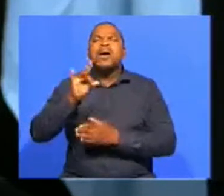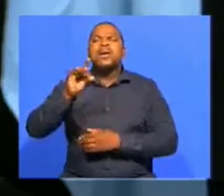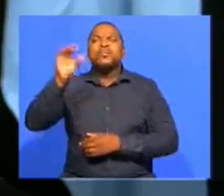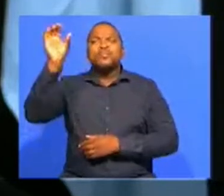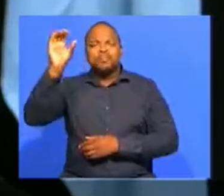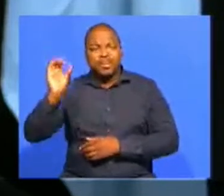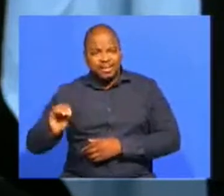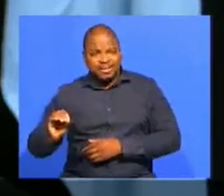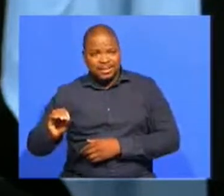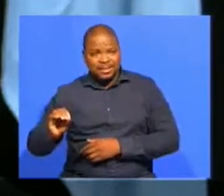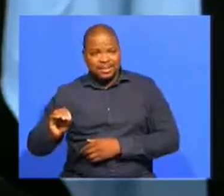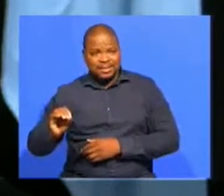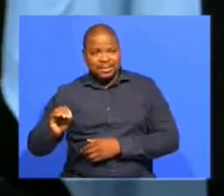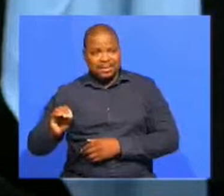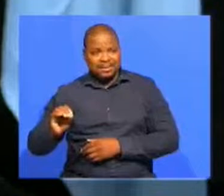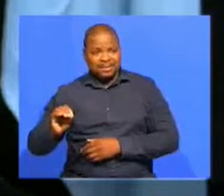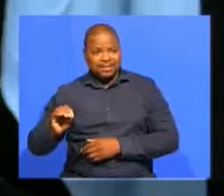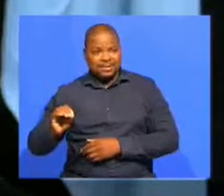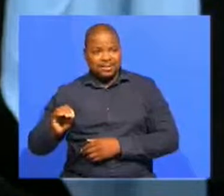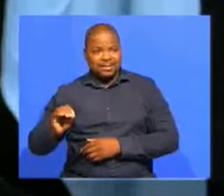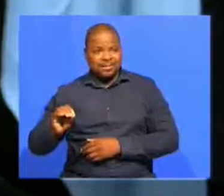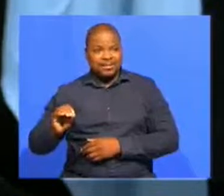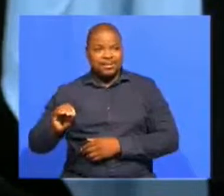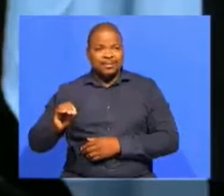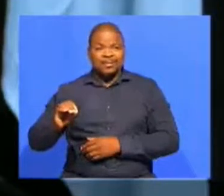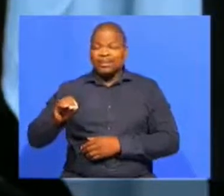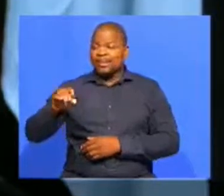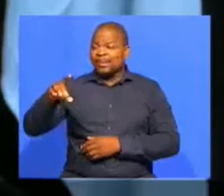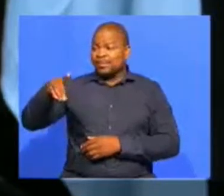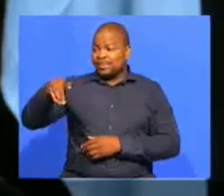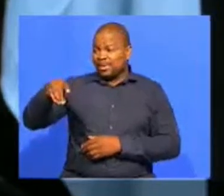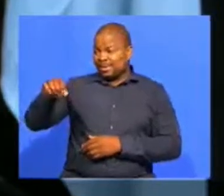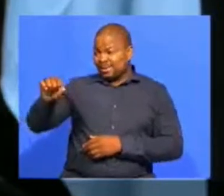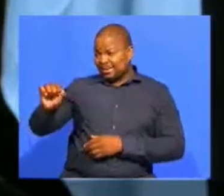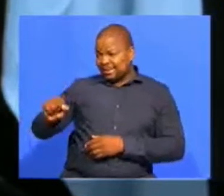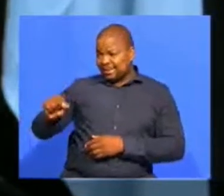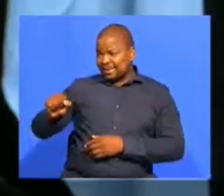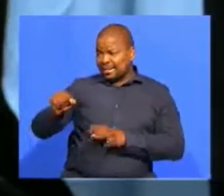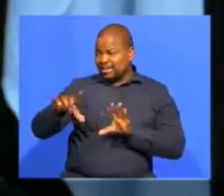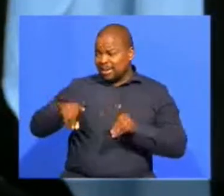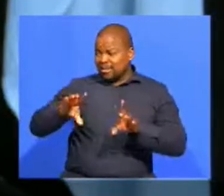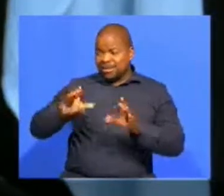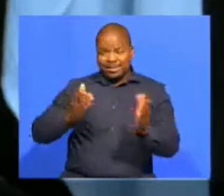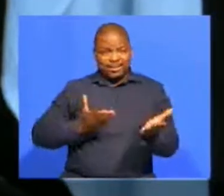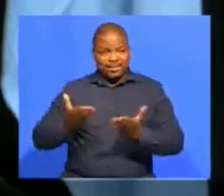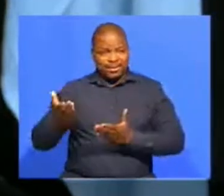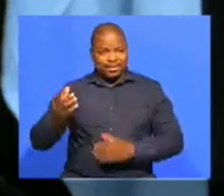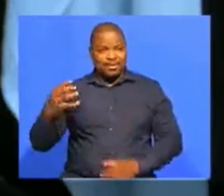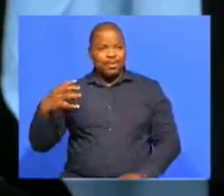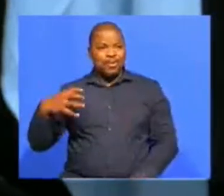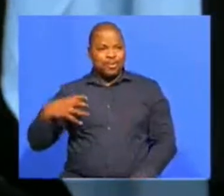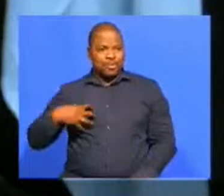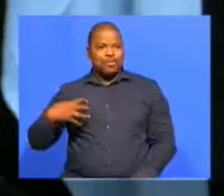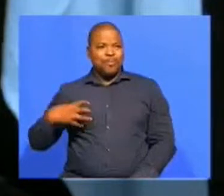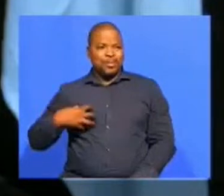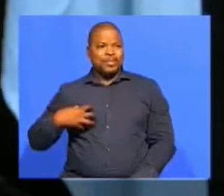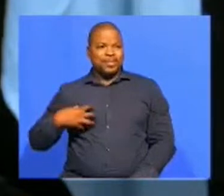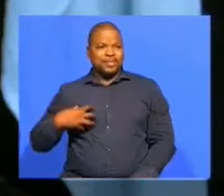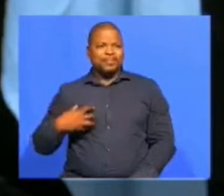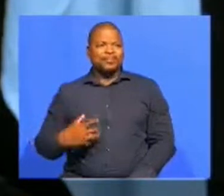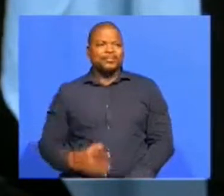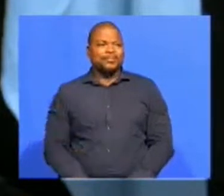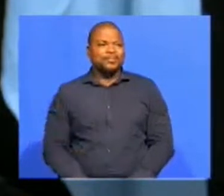80% of the permanent secretaries in the public service are women.